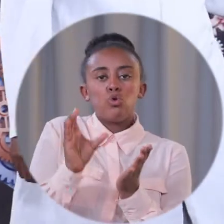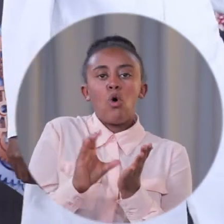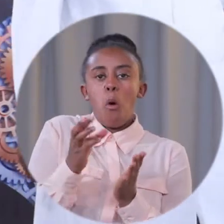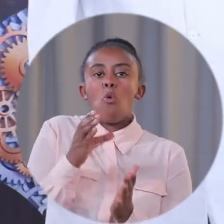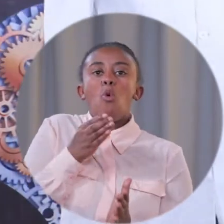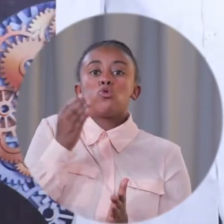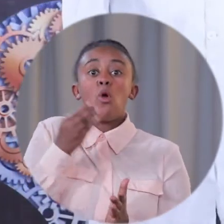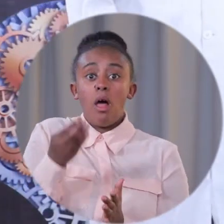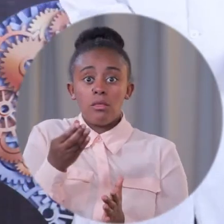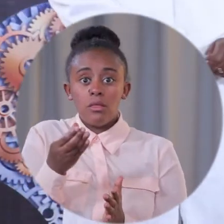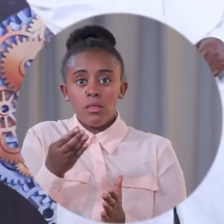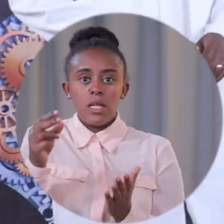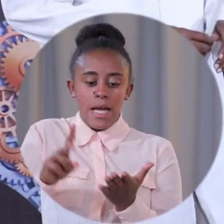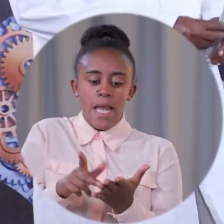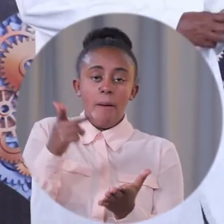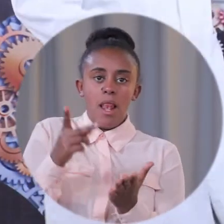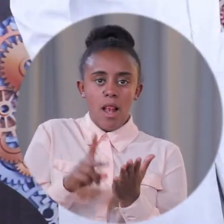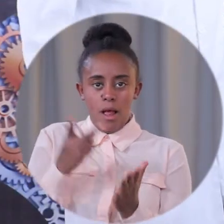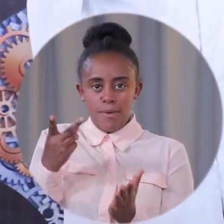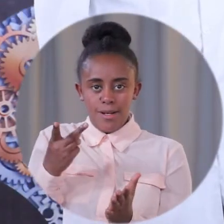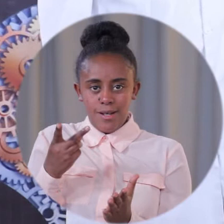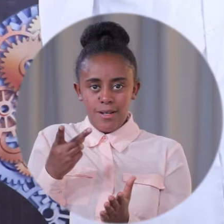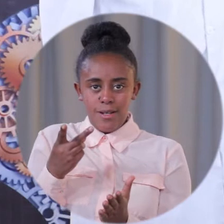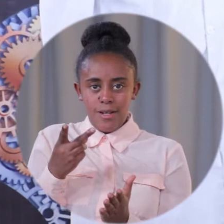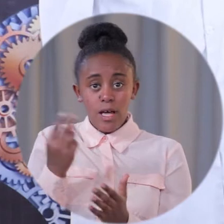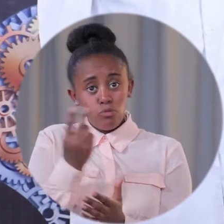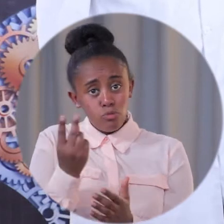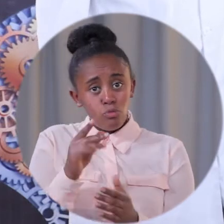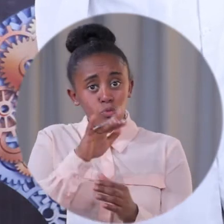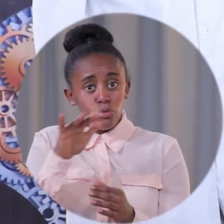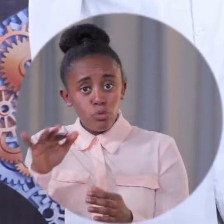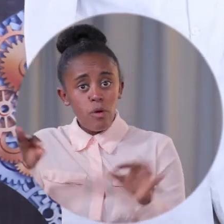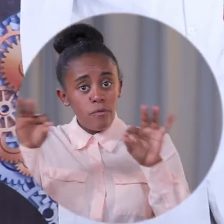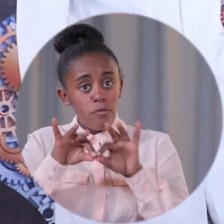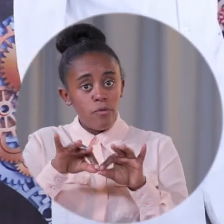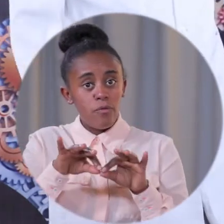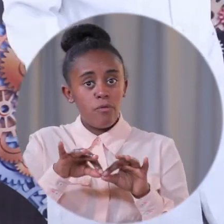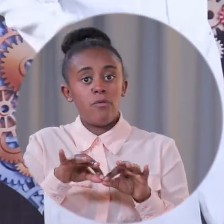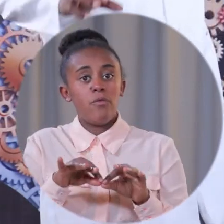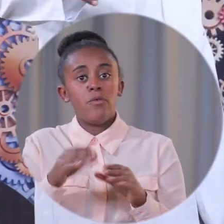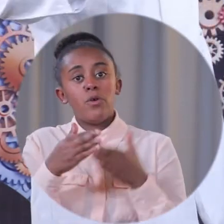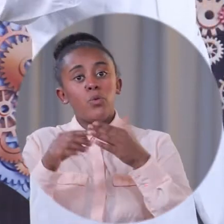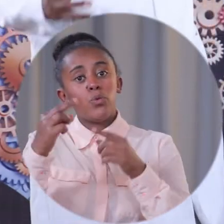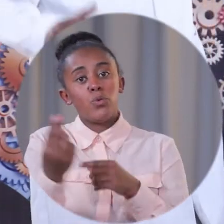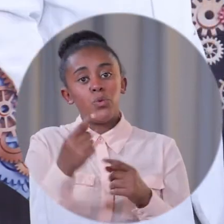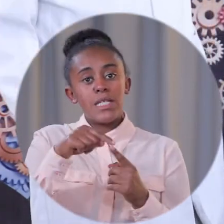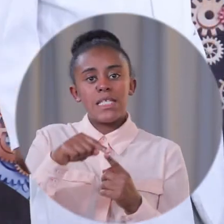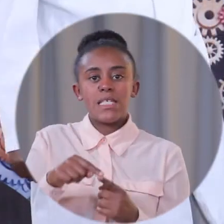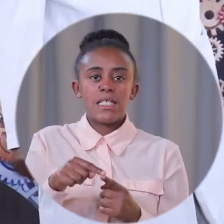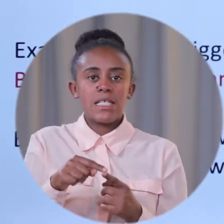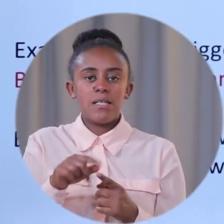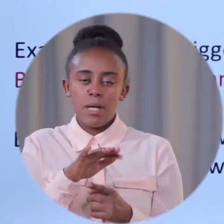the final consonant letter. This one, these two letters are very important in order to use this